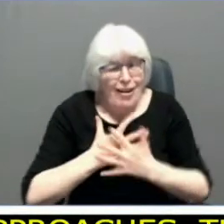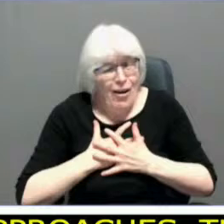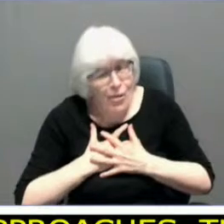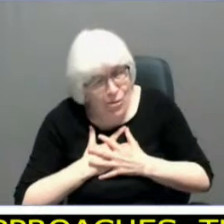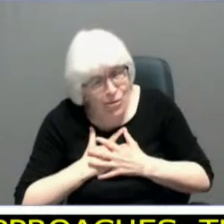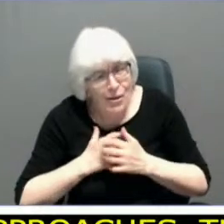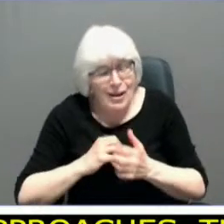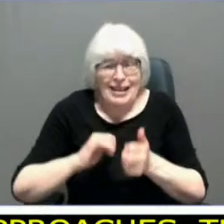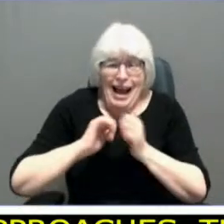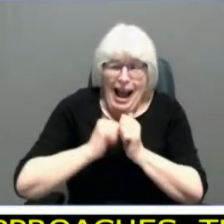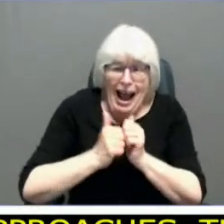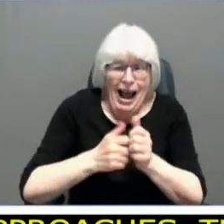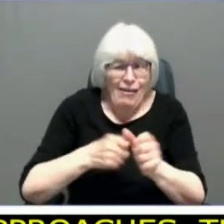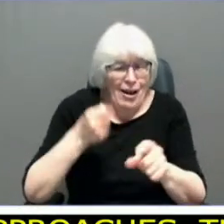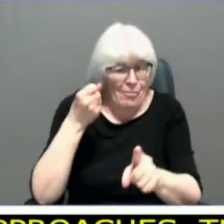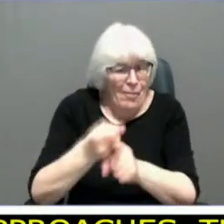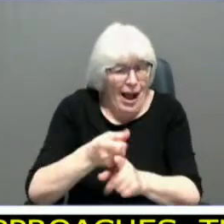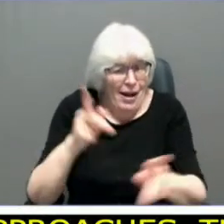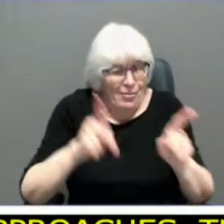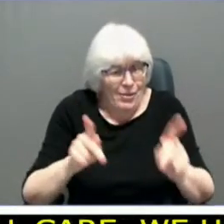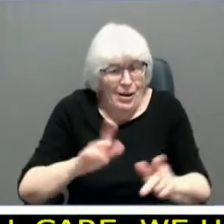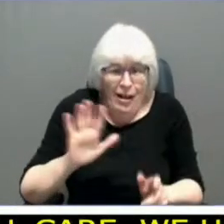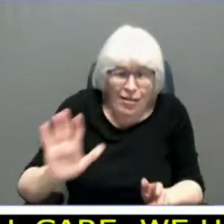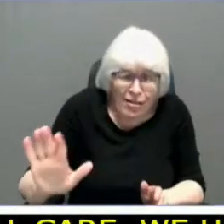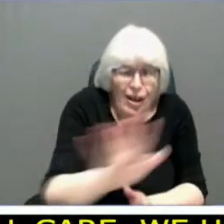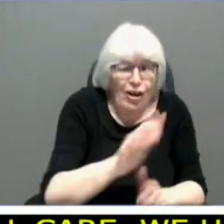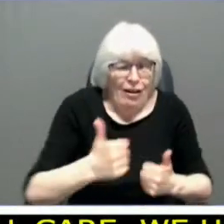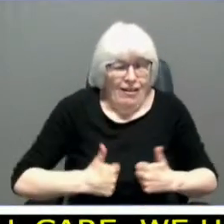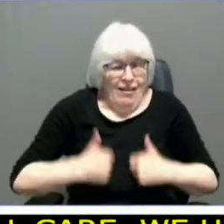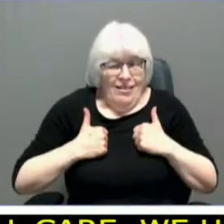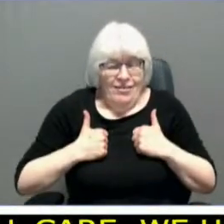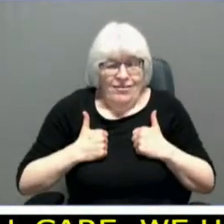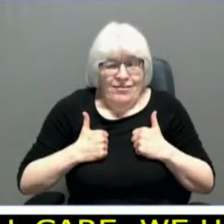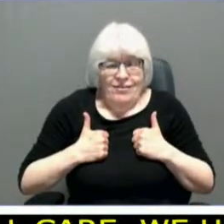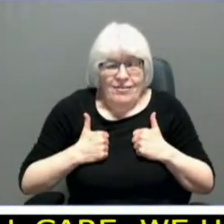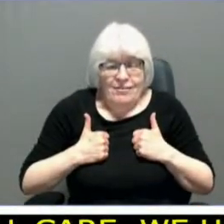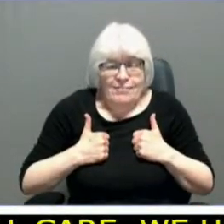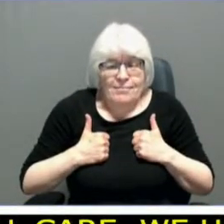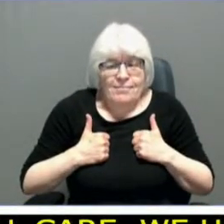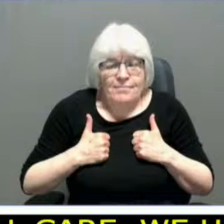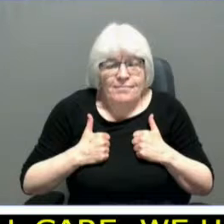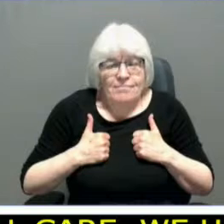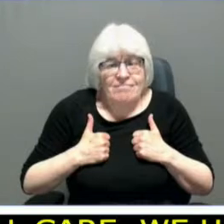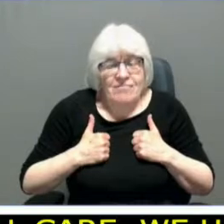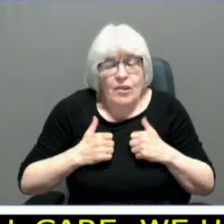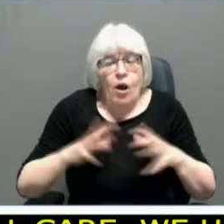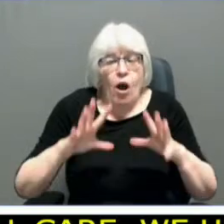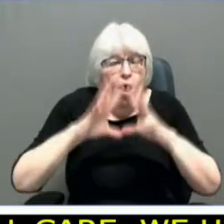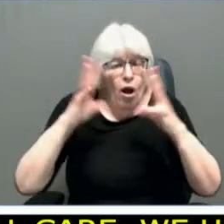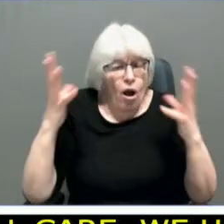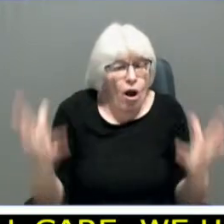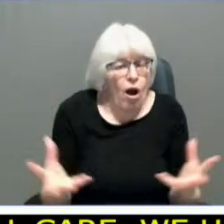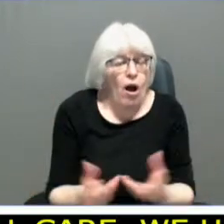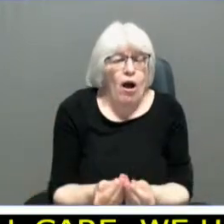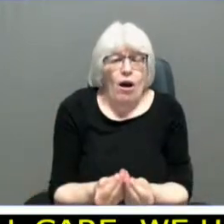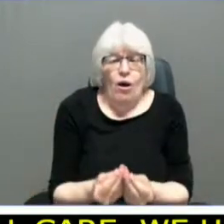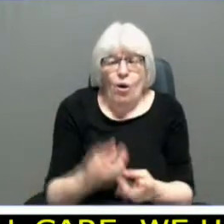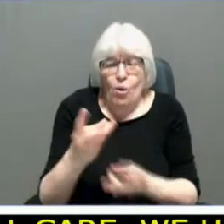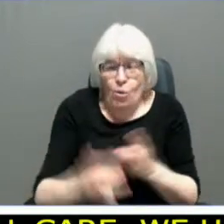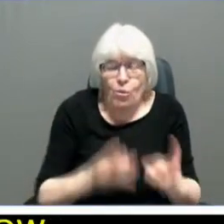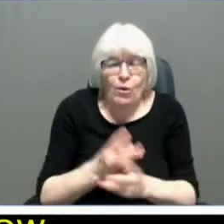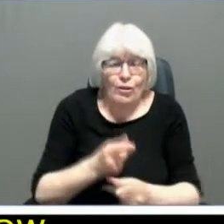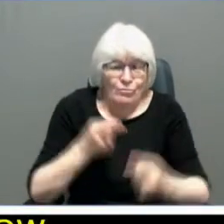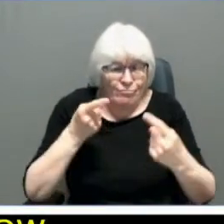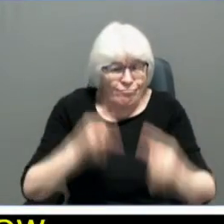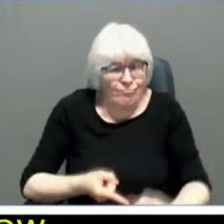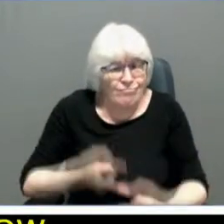of individuals. And we are, like every global leader, frankly, struggling with solutions because many of